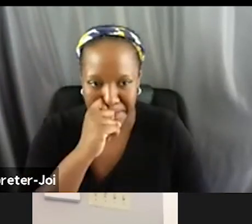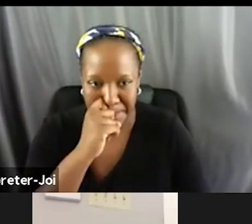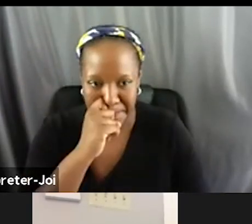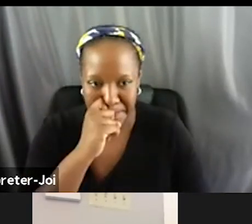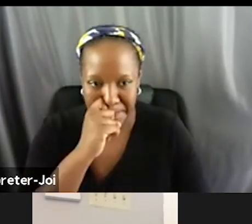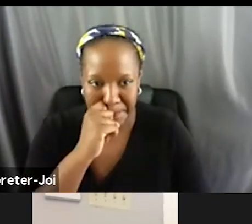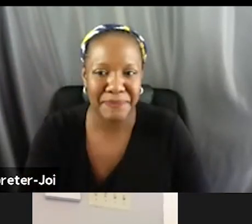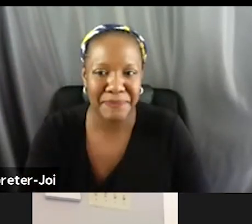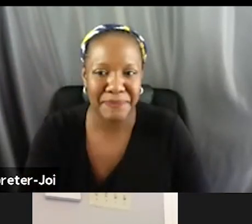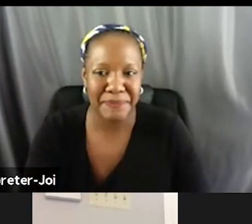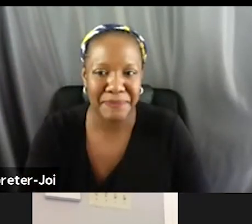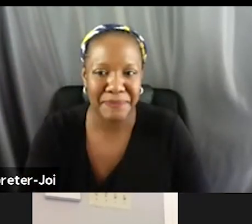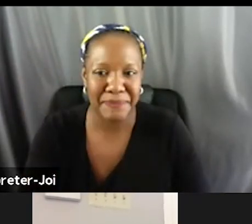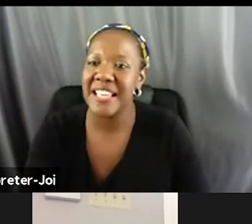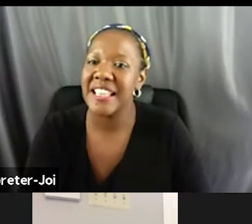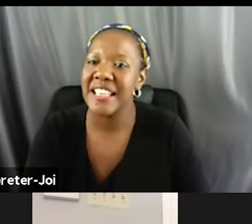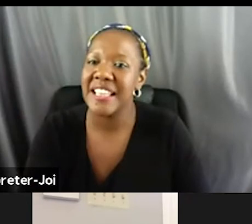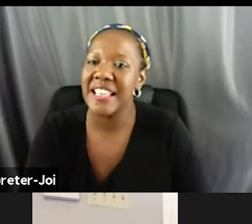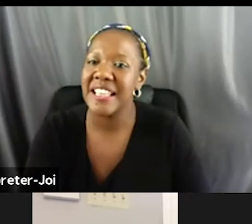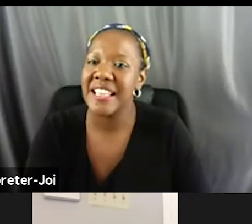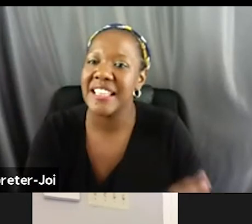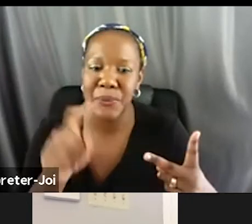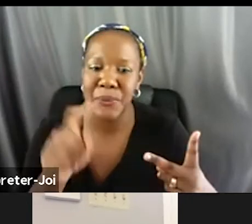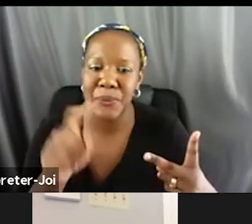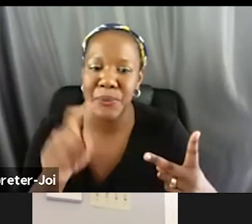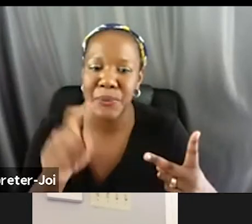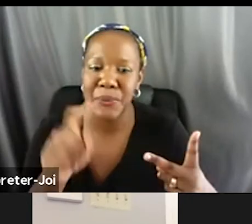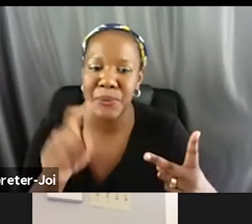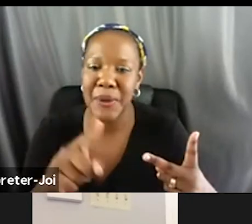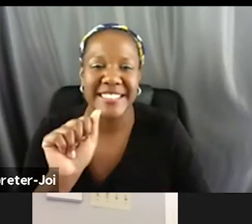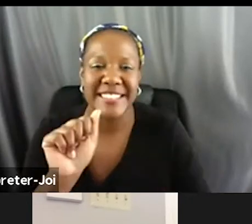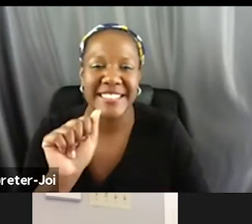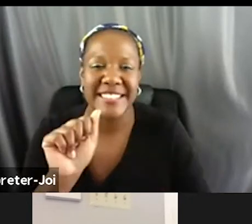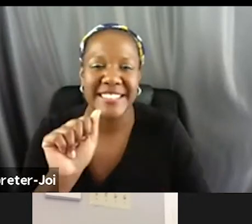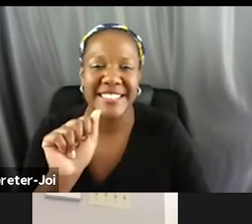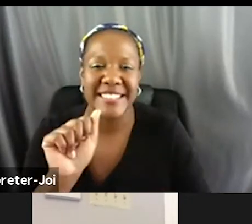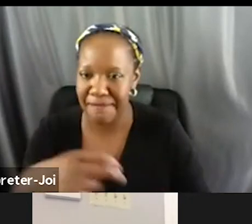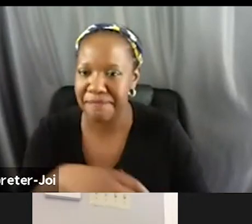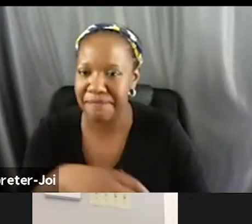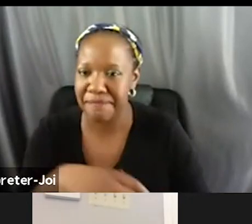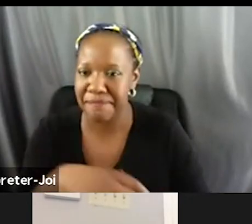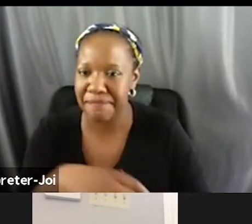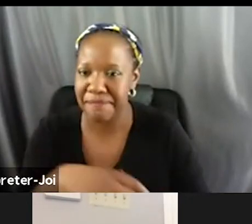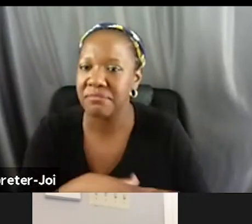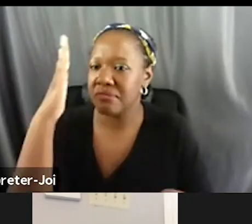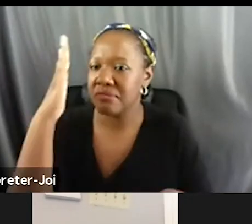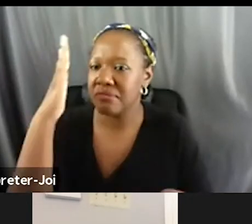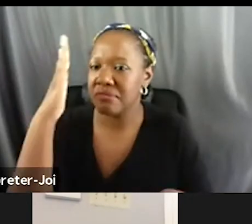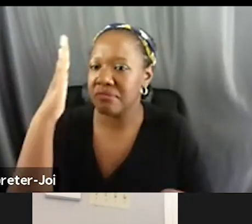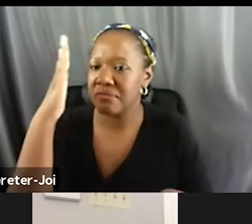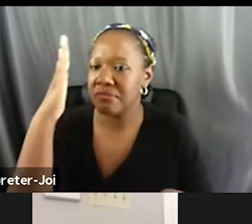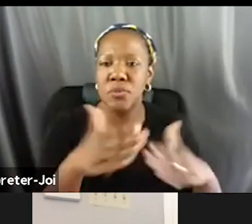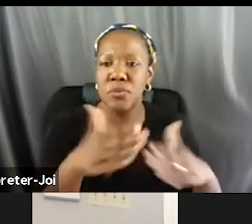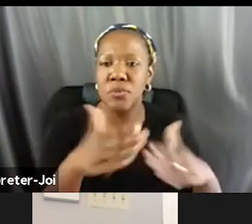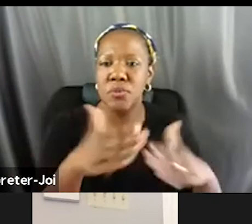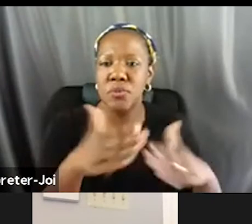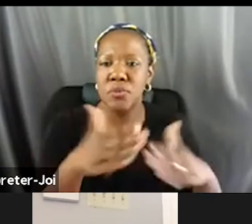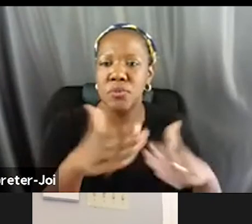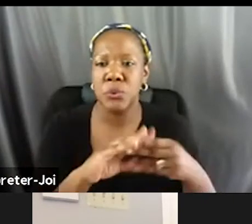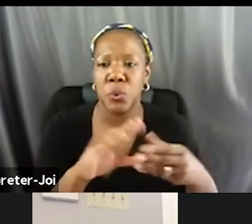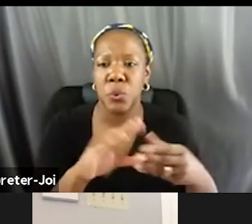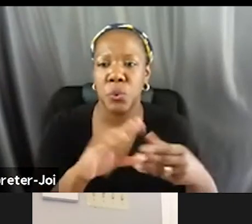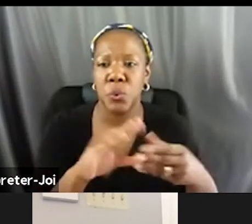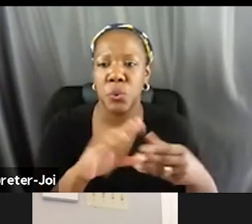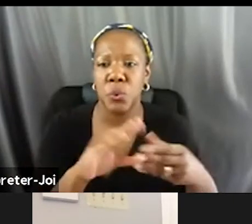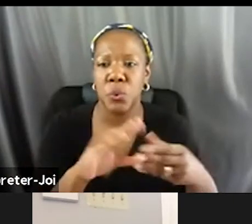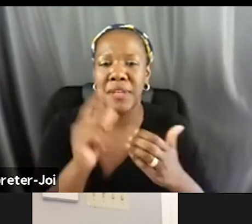Okay. And then here's the next question from Sarah. Why did you break up the stories with graphics? Really fun. I'm